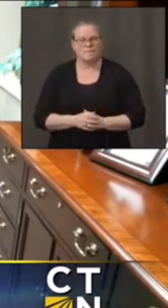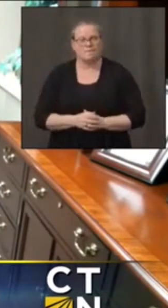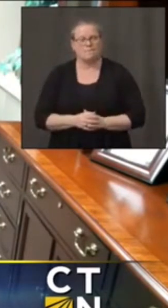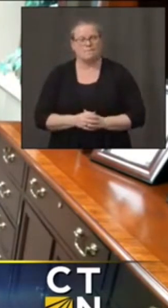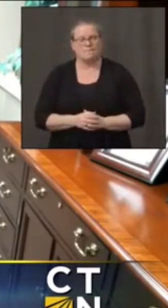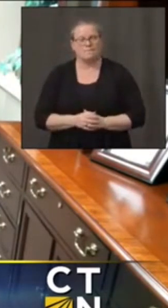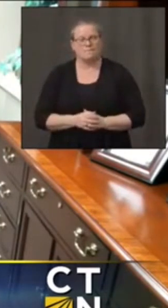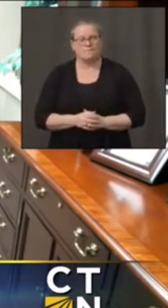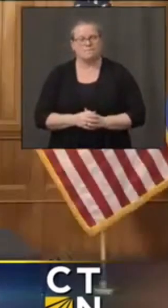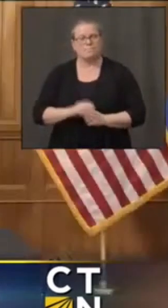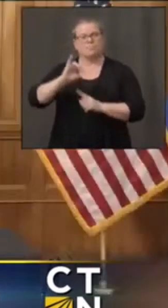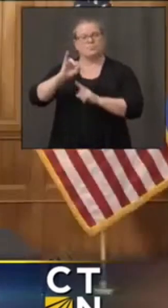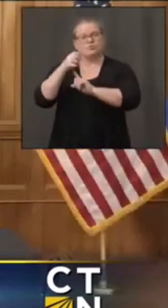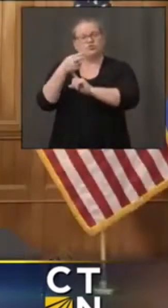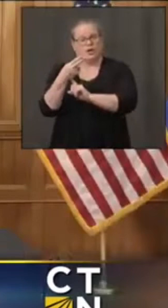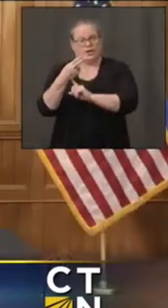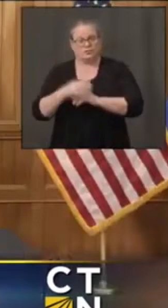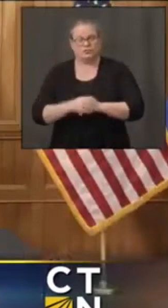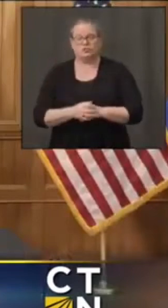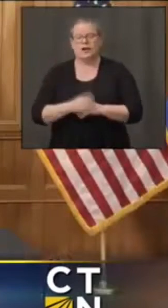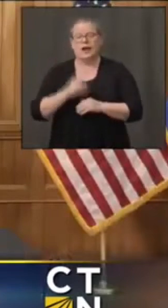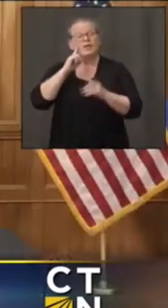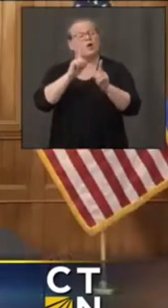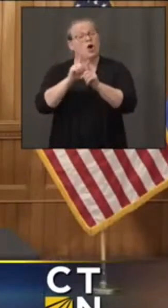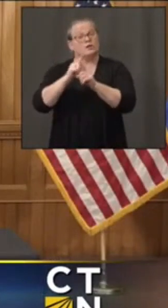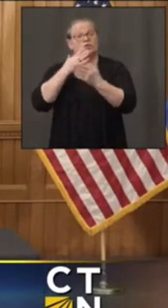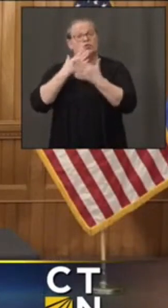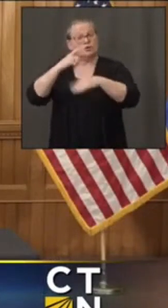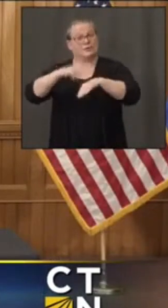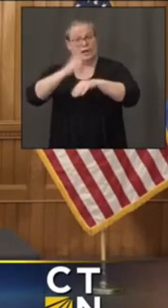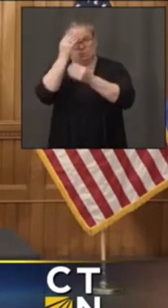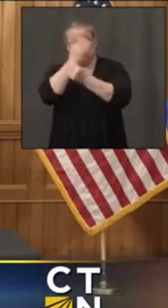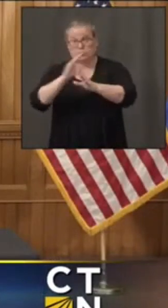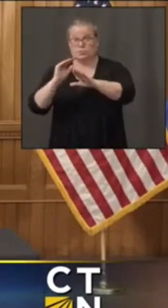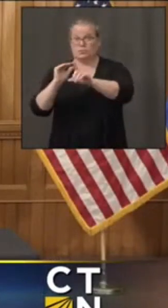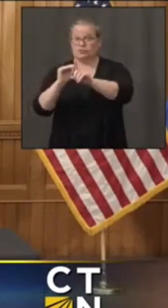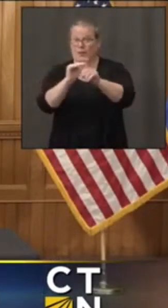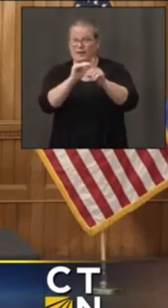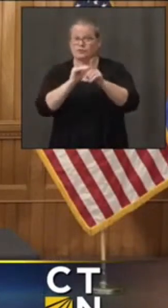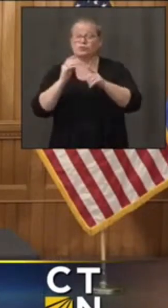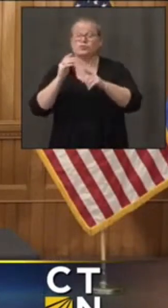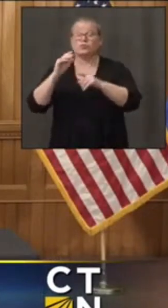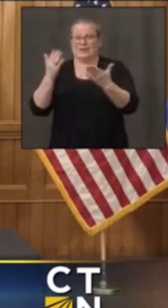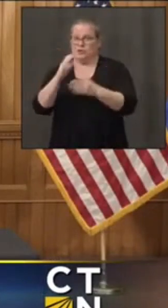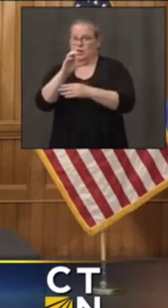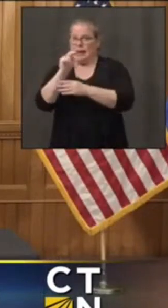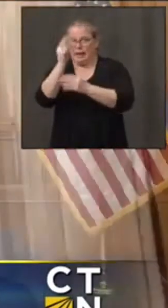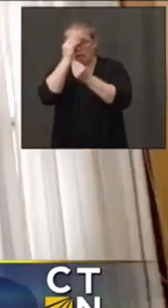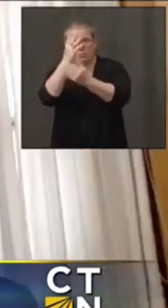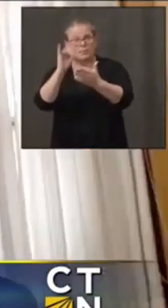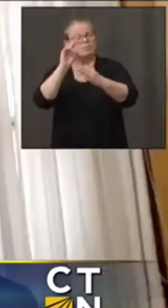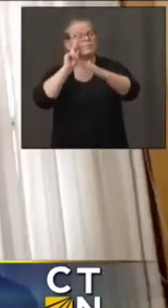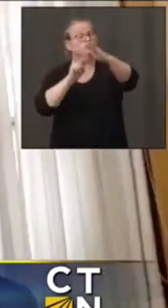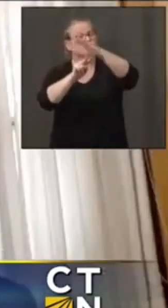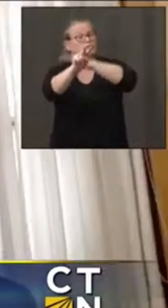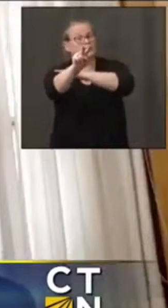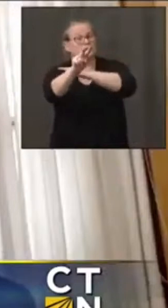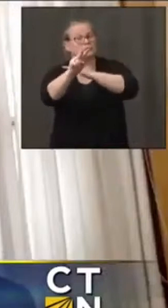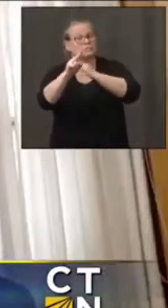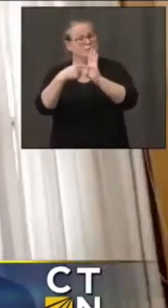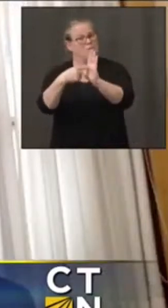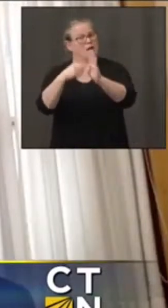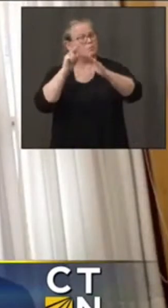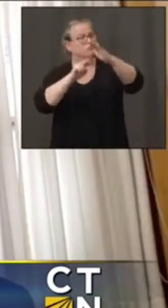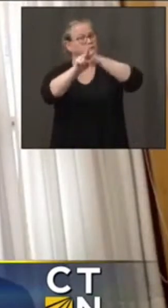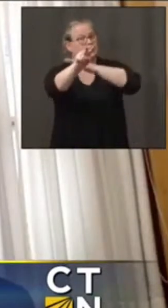a good moment also to remind everyone in Connecticut that models are just that. They're models. What actually happens is dependent